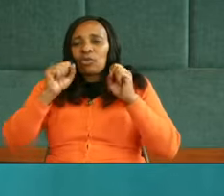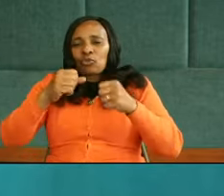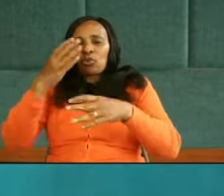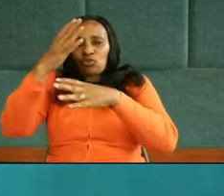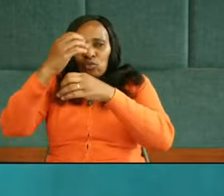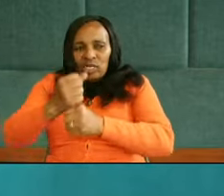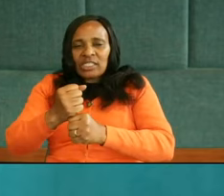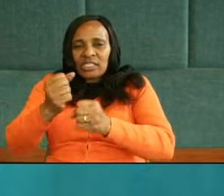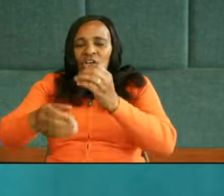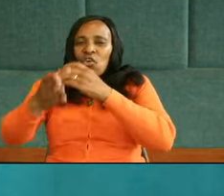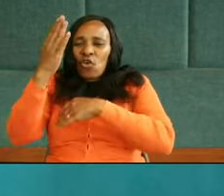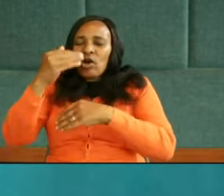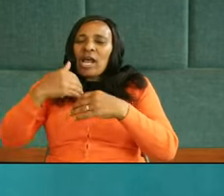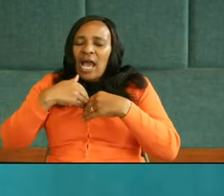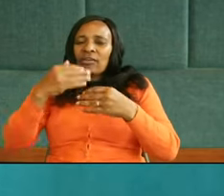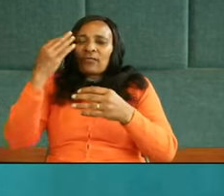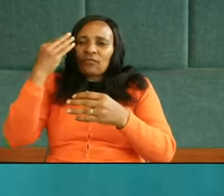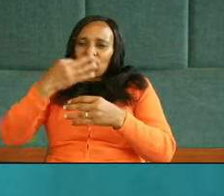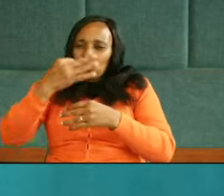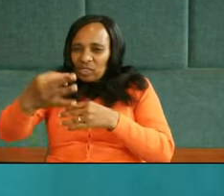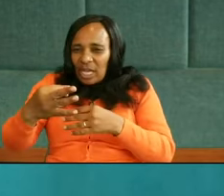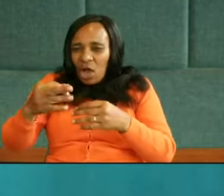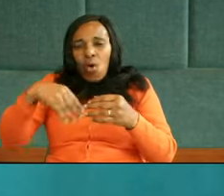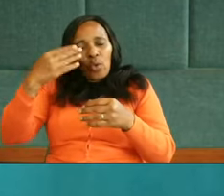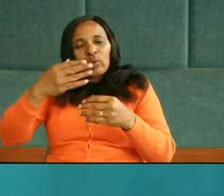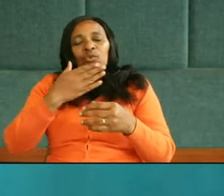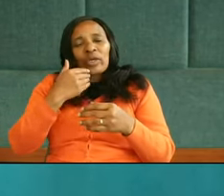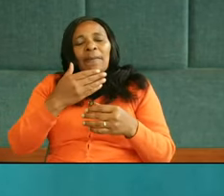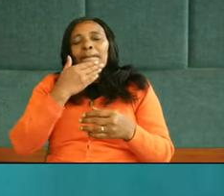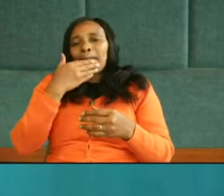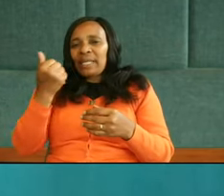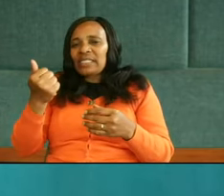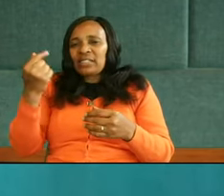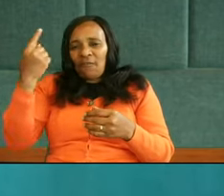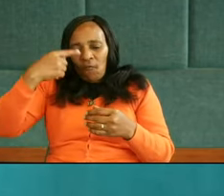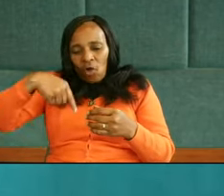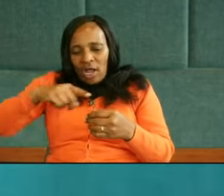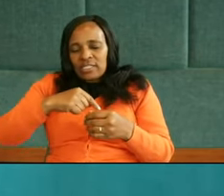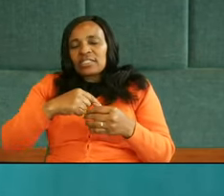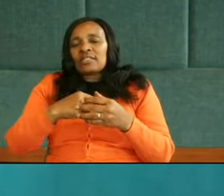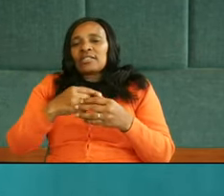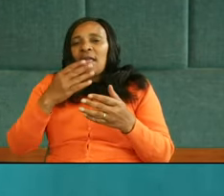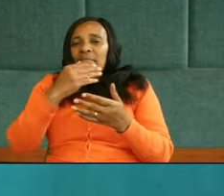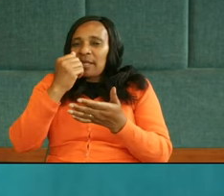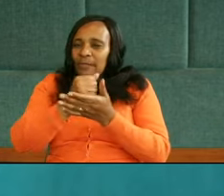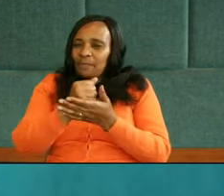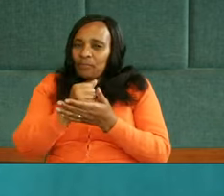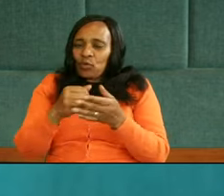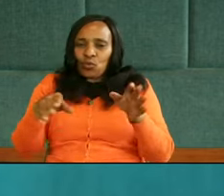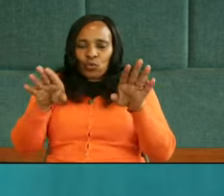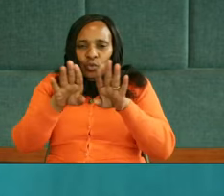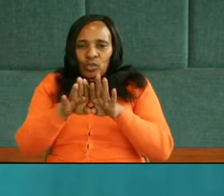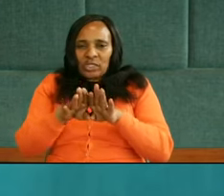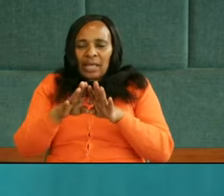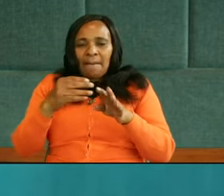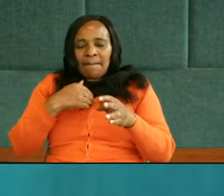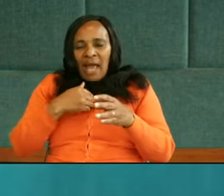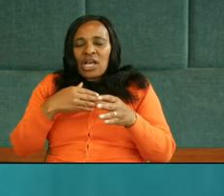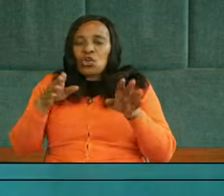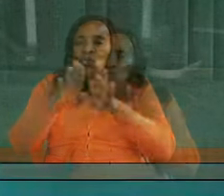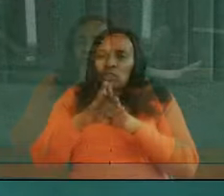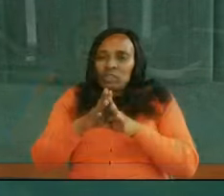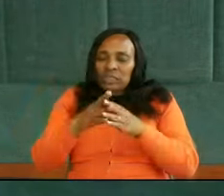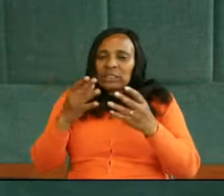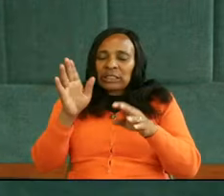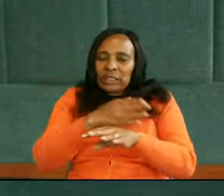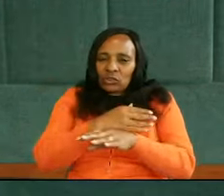that God knows our future and he always wants the best for us. Amen. Amen. And to close up for me, my parting shot is also from